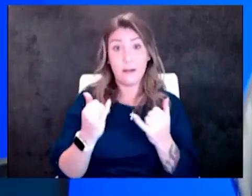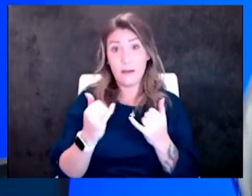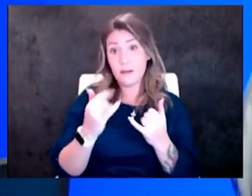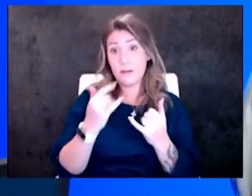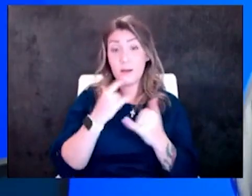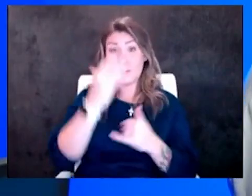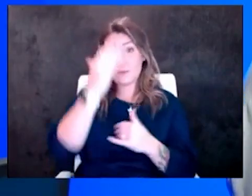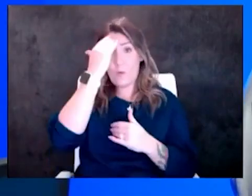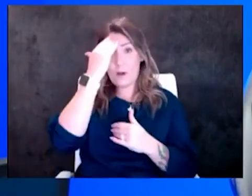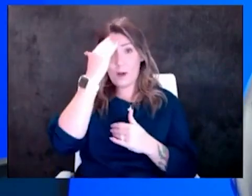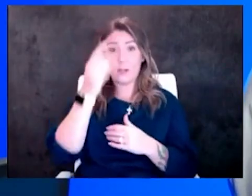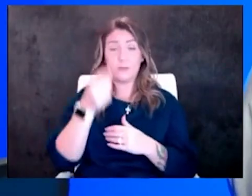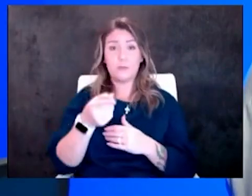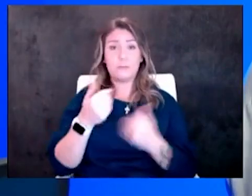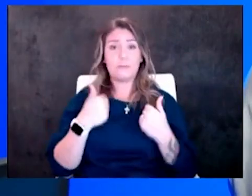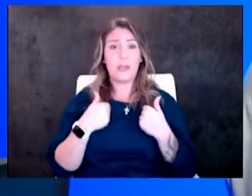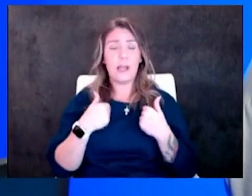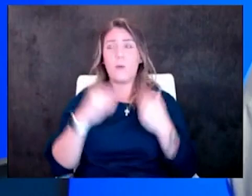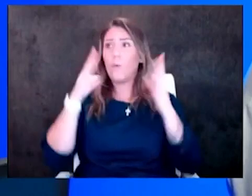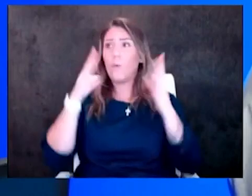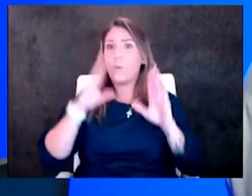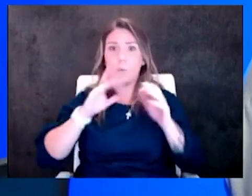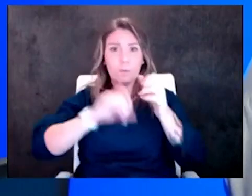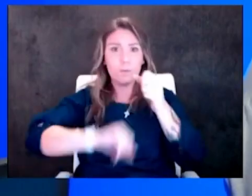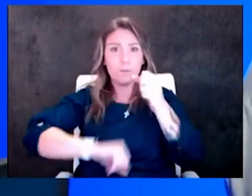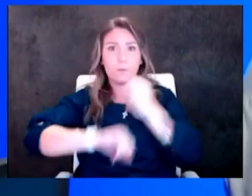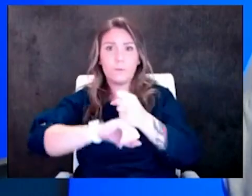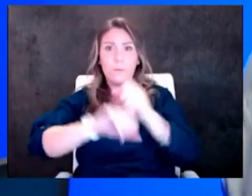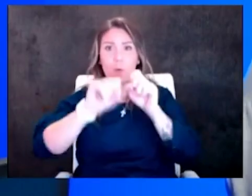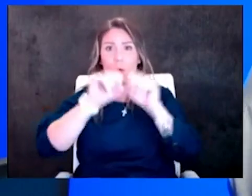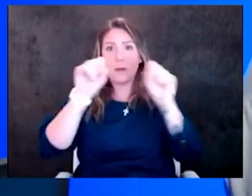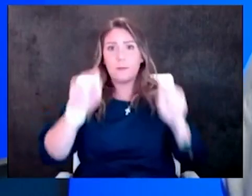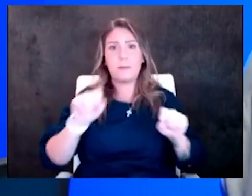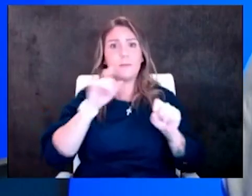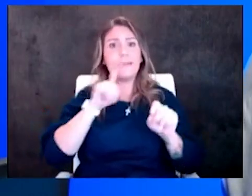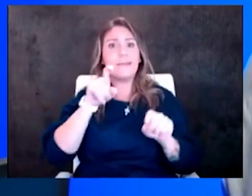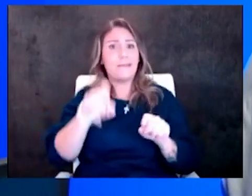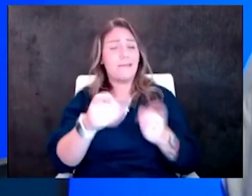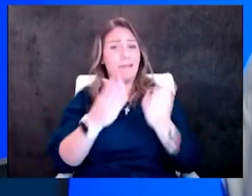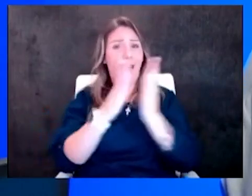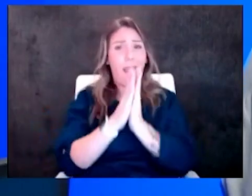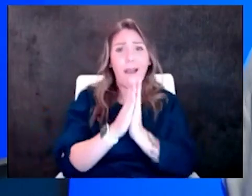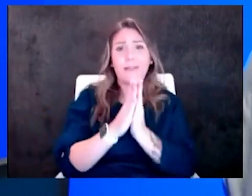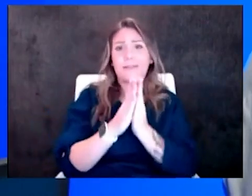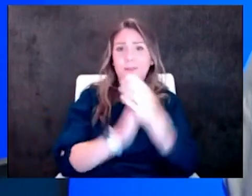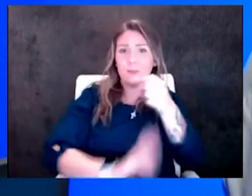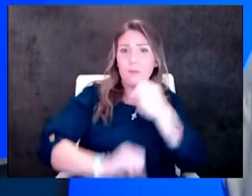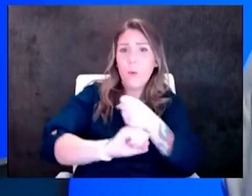an incredible support structure, that she should leverage those things. And she did exactly that. And by